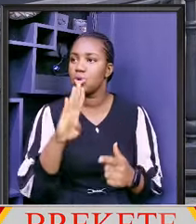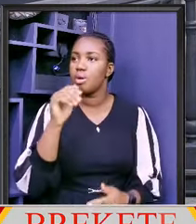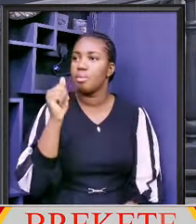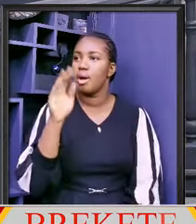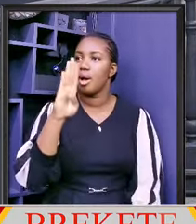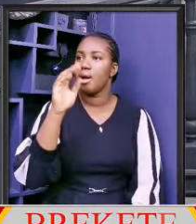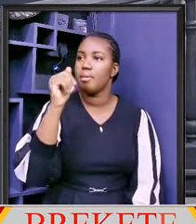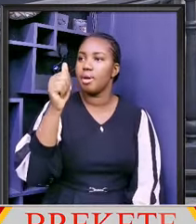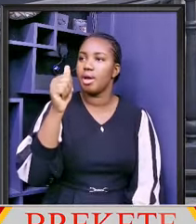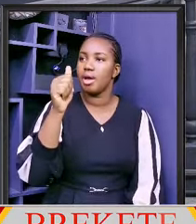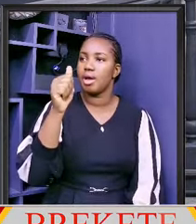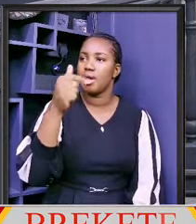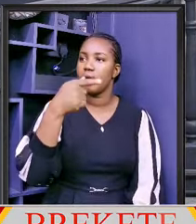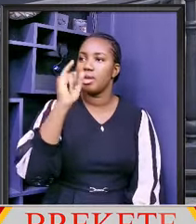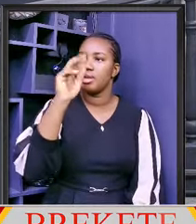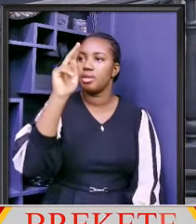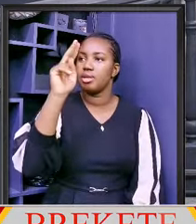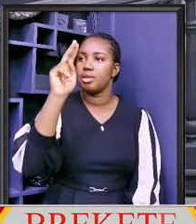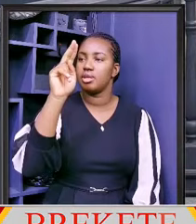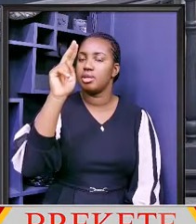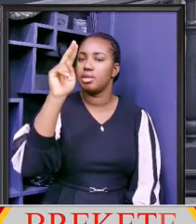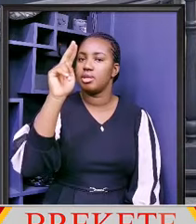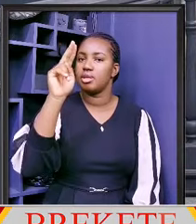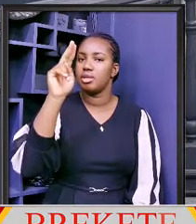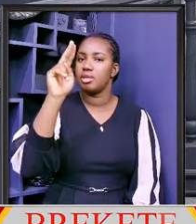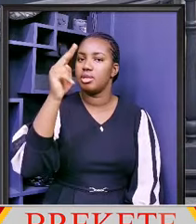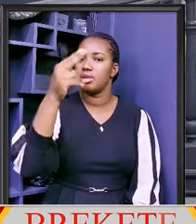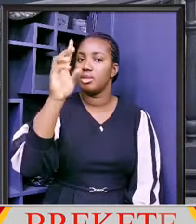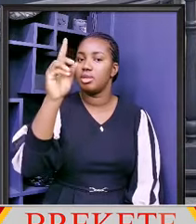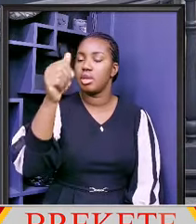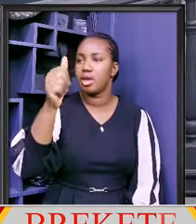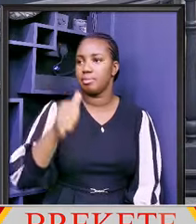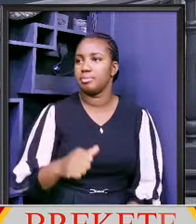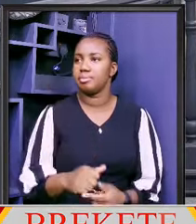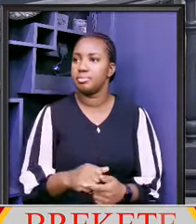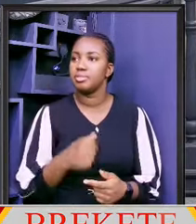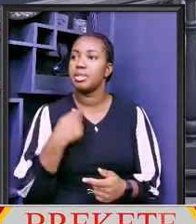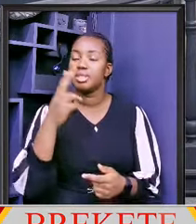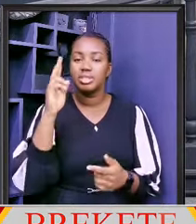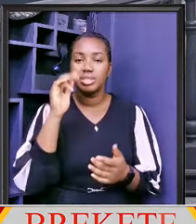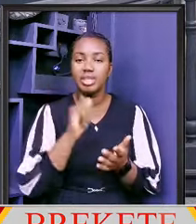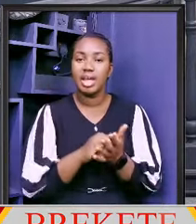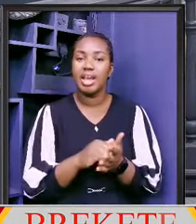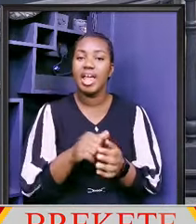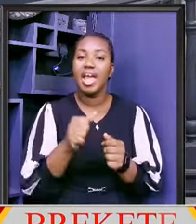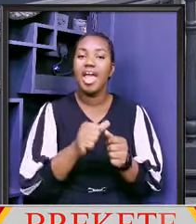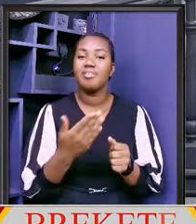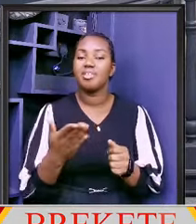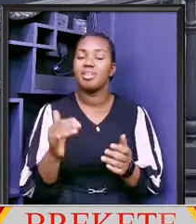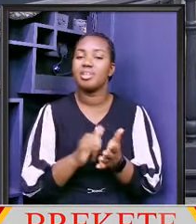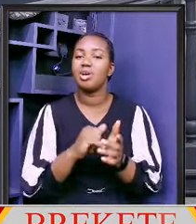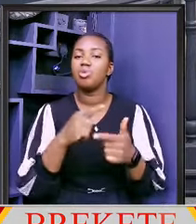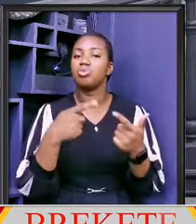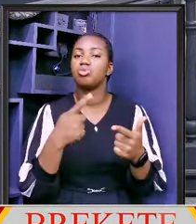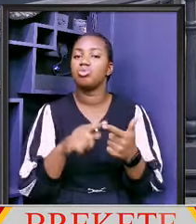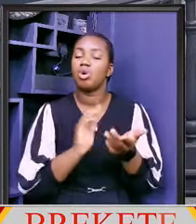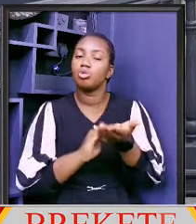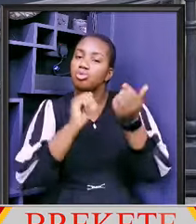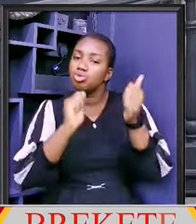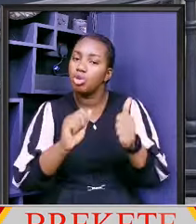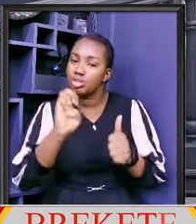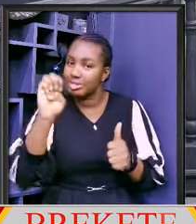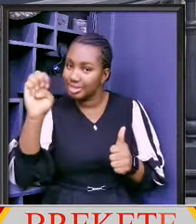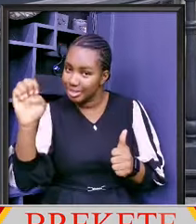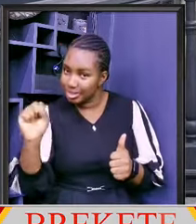He's a treasurer there. He said that anything that go to trustees, it must come to me. Because we are the people who